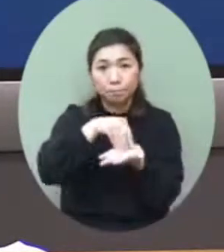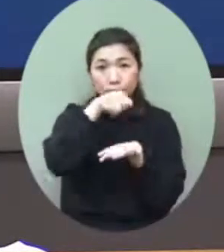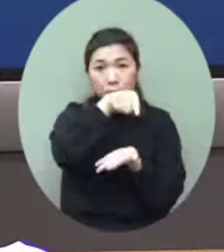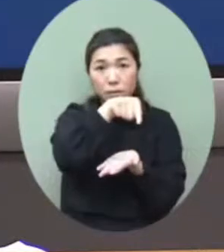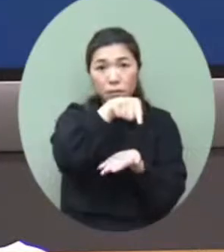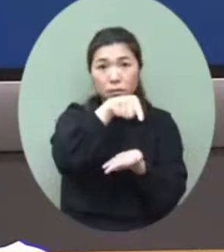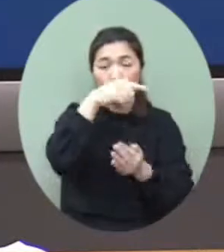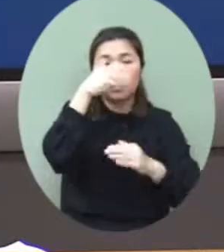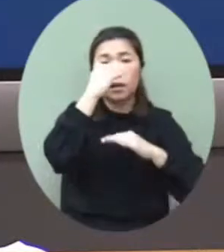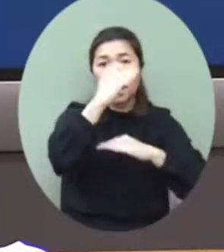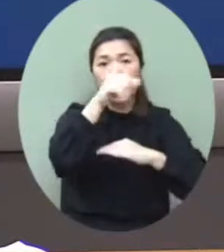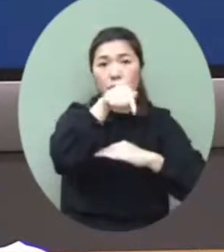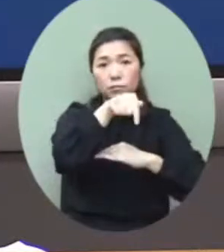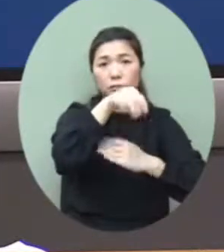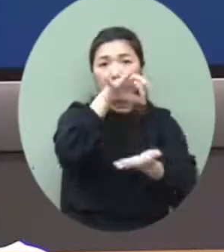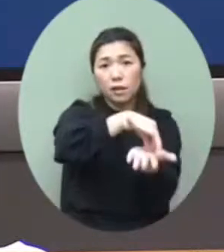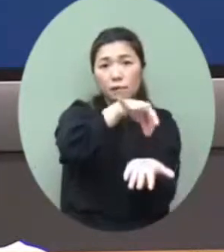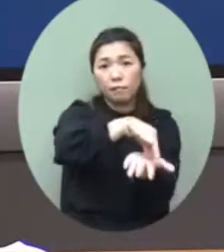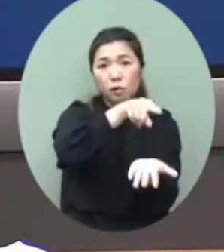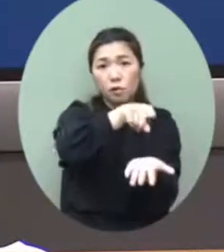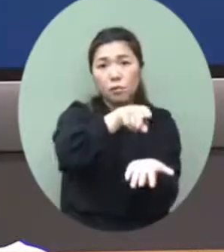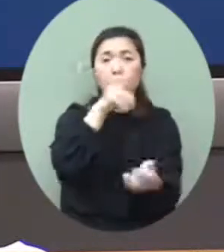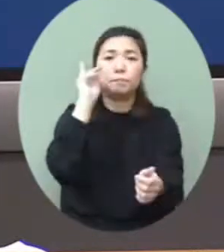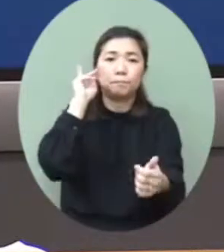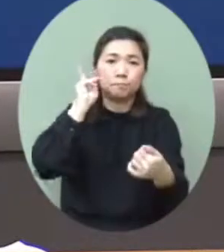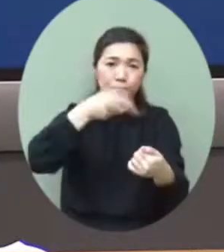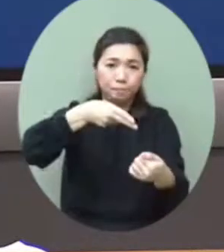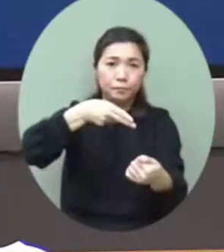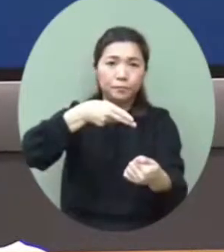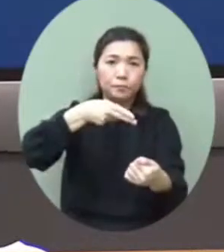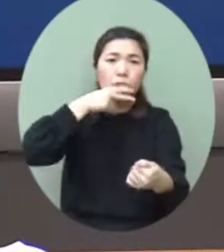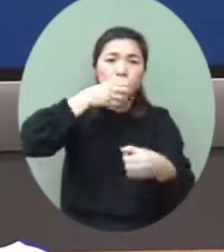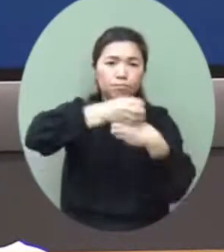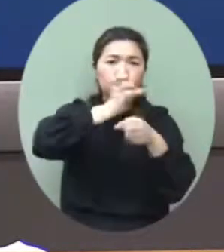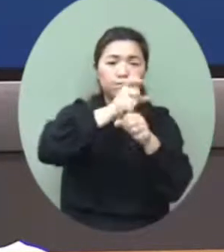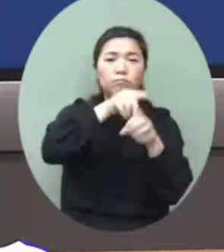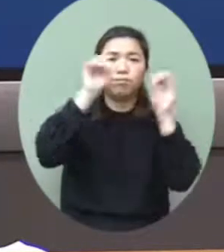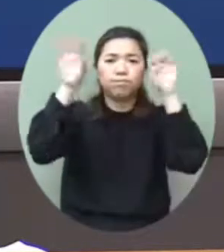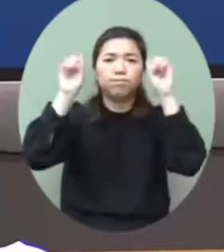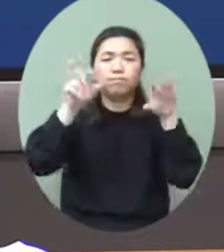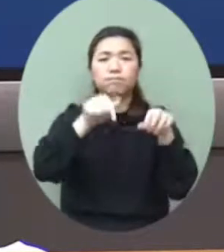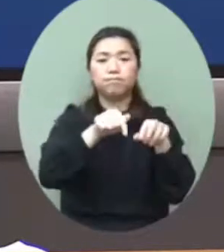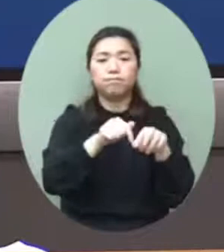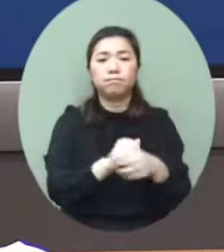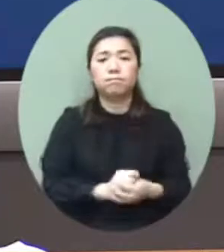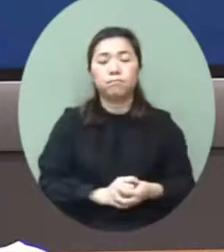The Secretary for Food and Health would issue